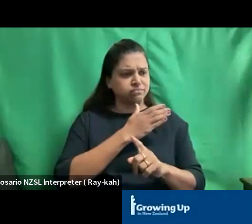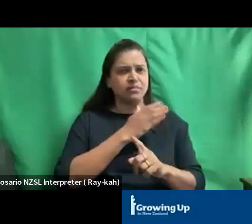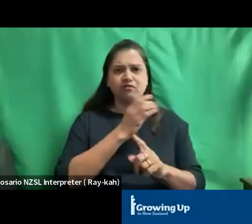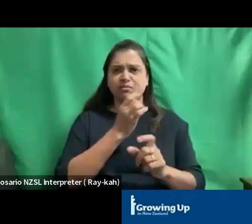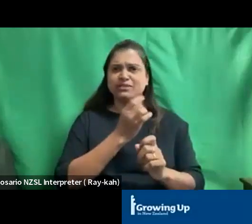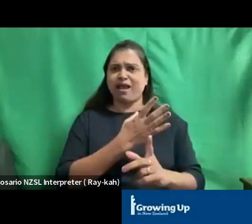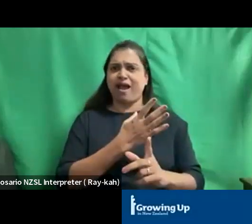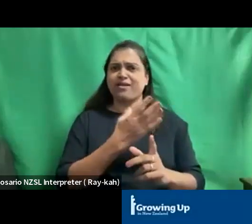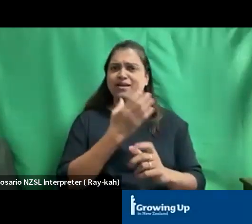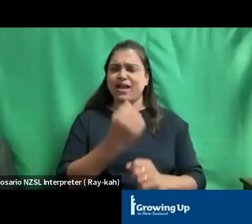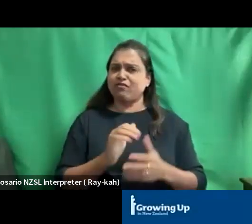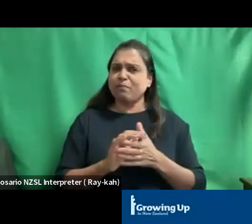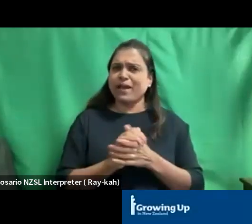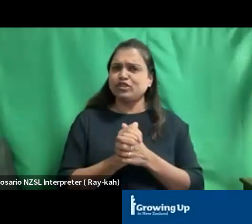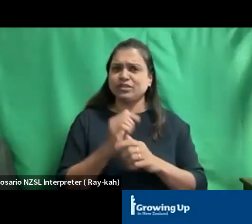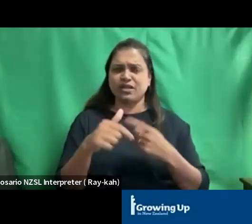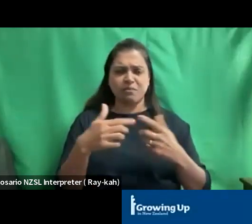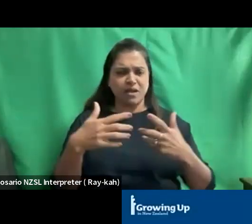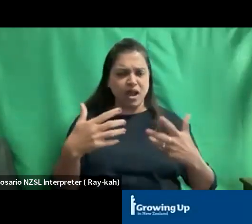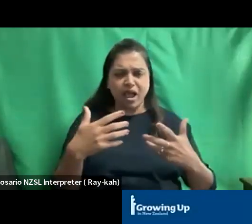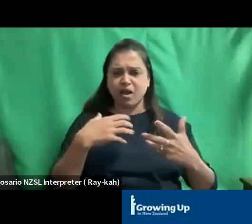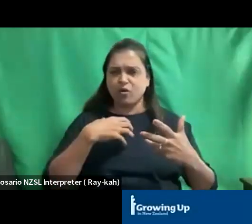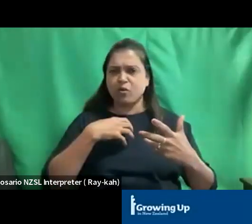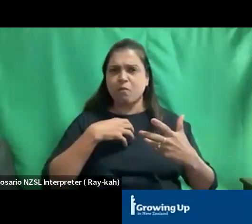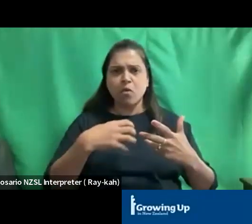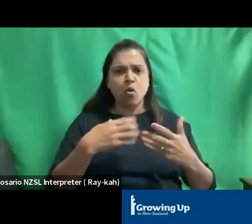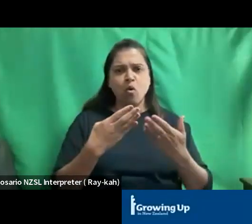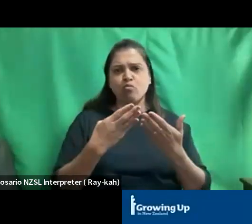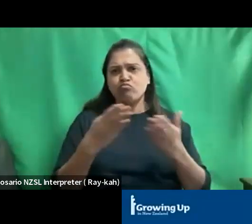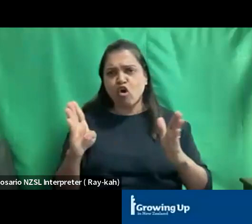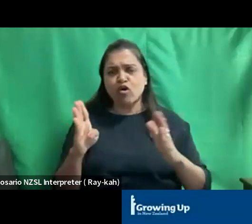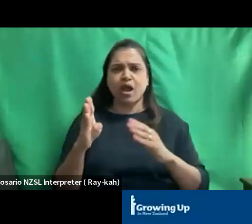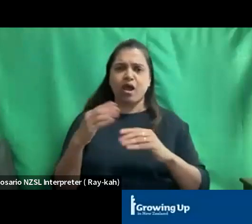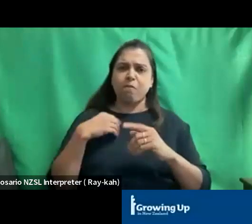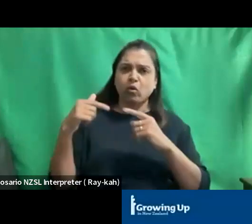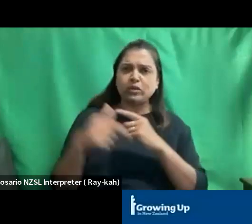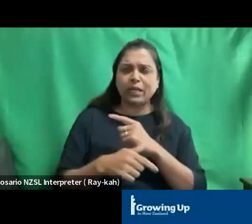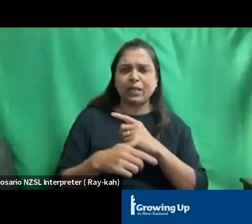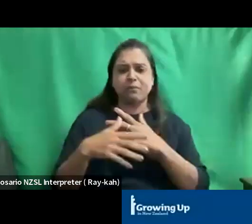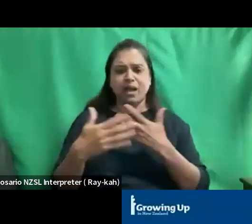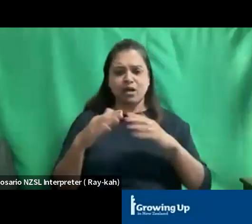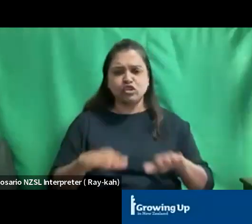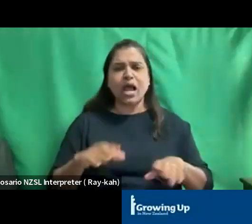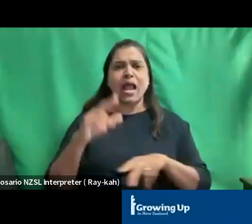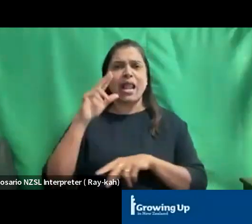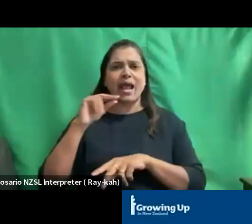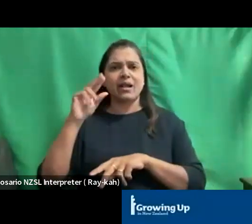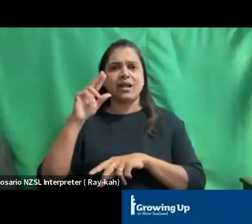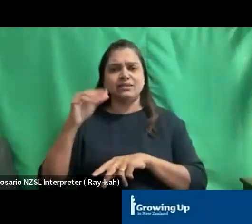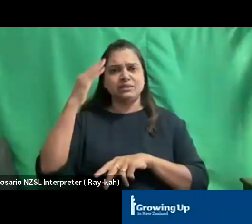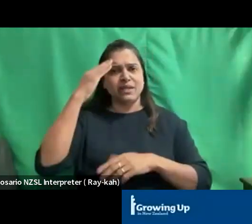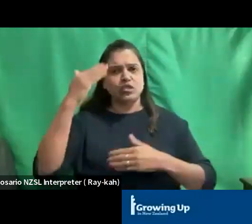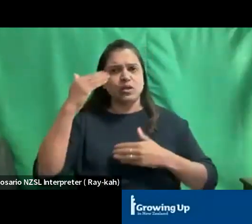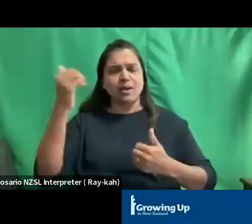really passionate about how we can further a broader and more full understanding of child and adolescent mental